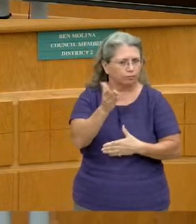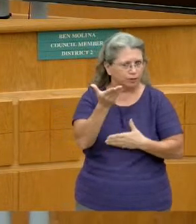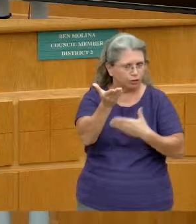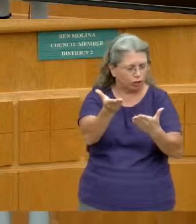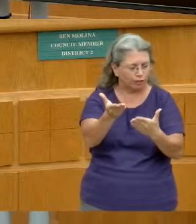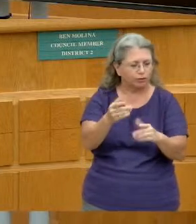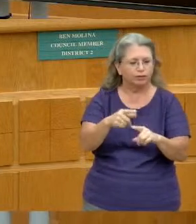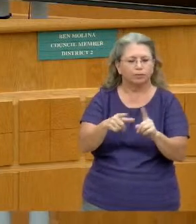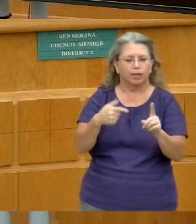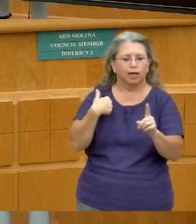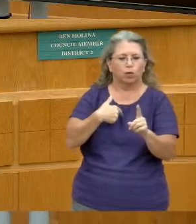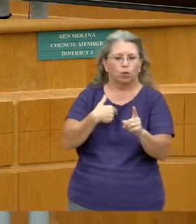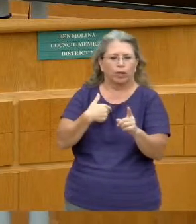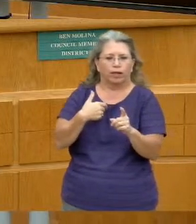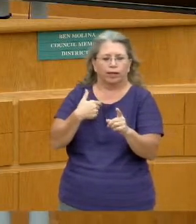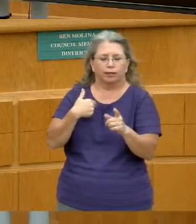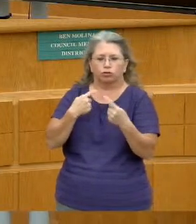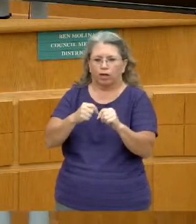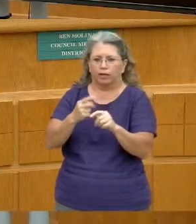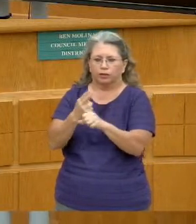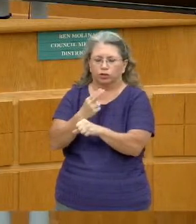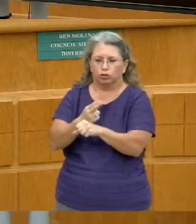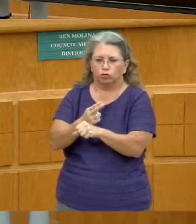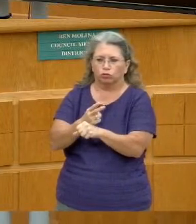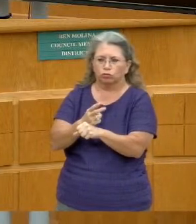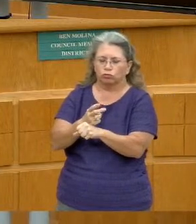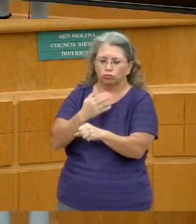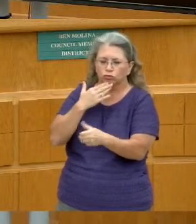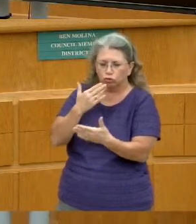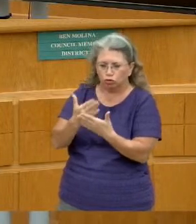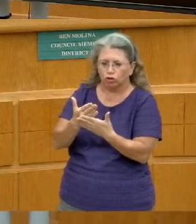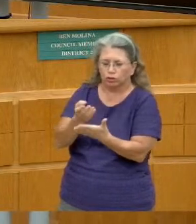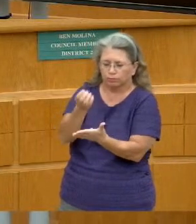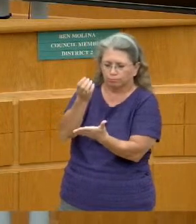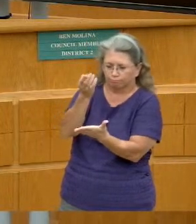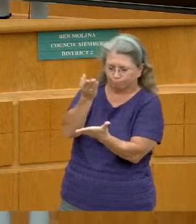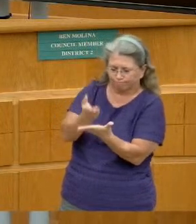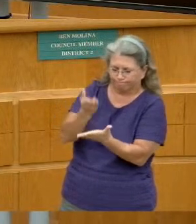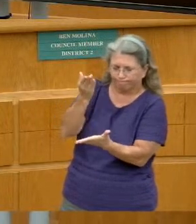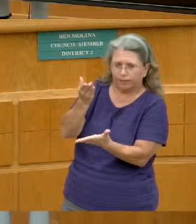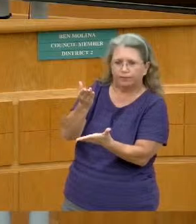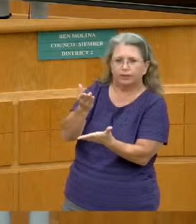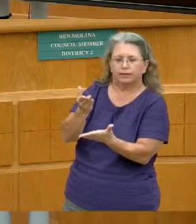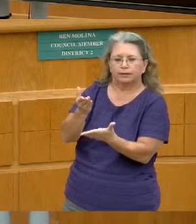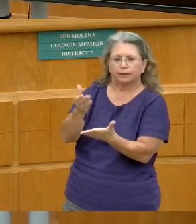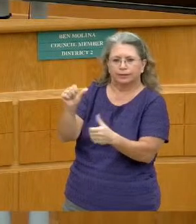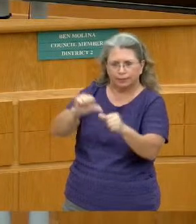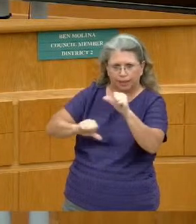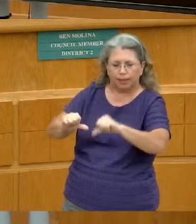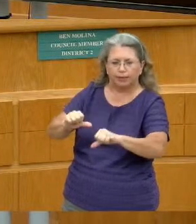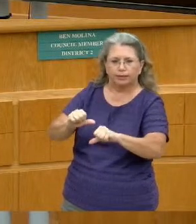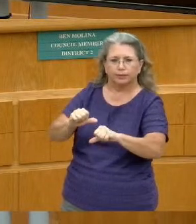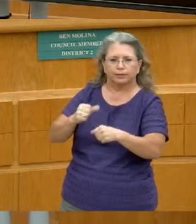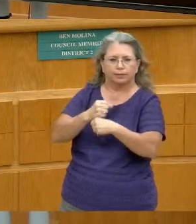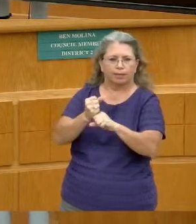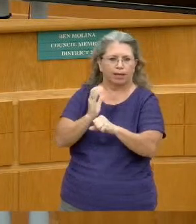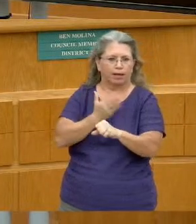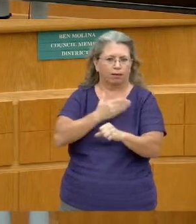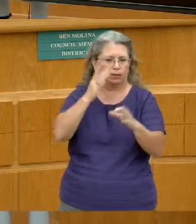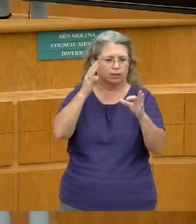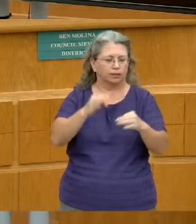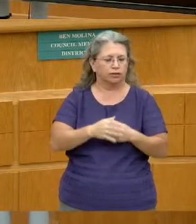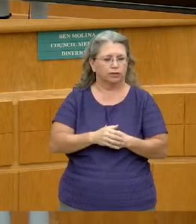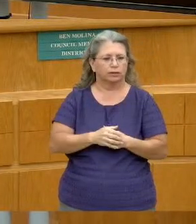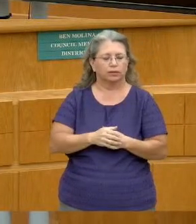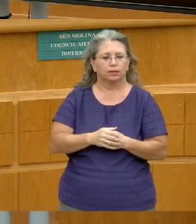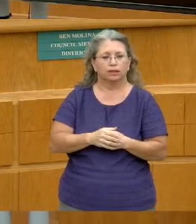that we can in the positions that we've been given. And I'm appreciative of the fact that I'm in